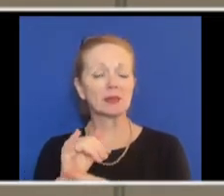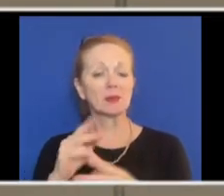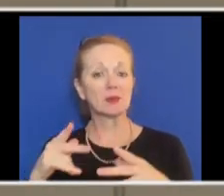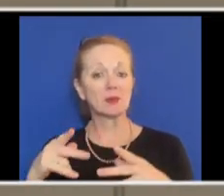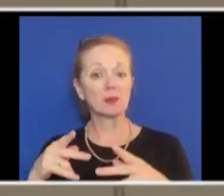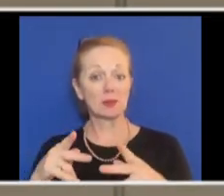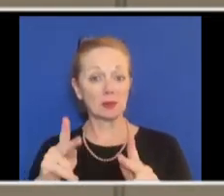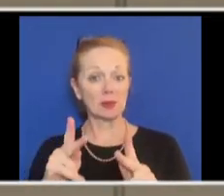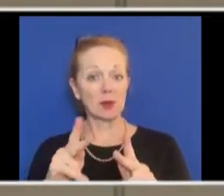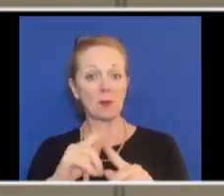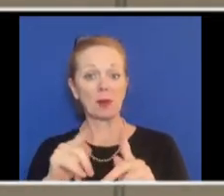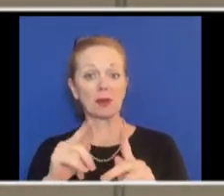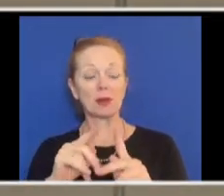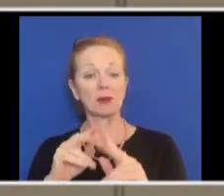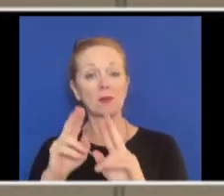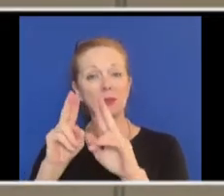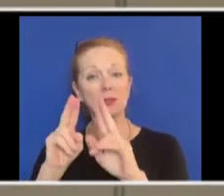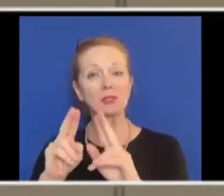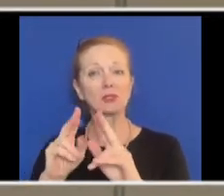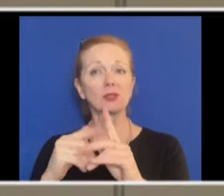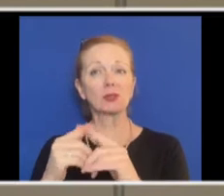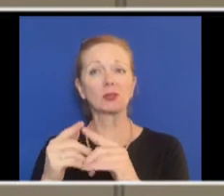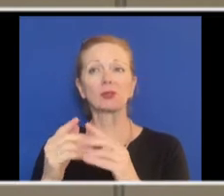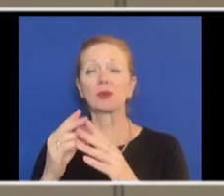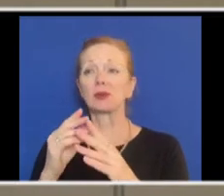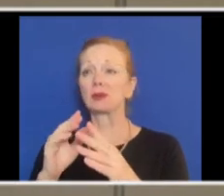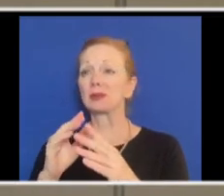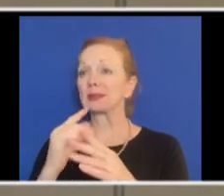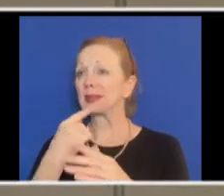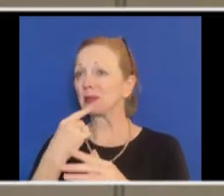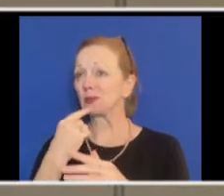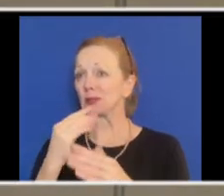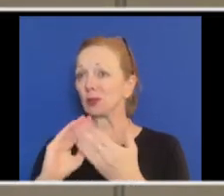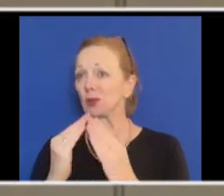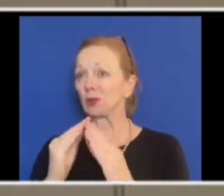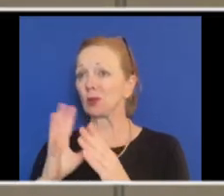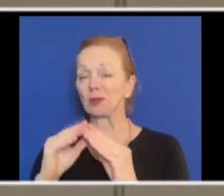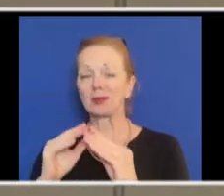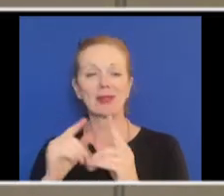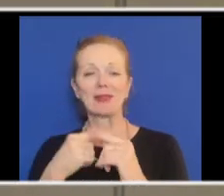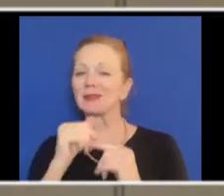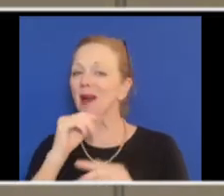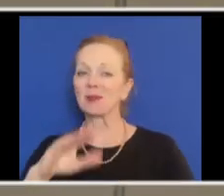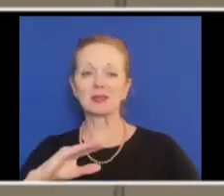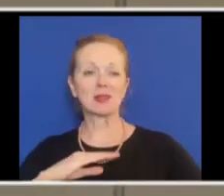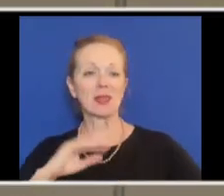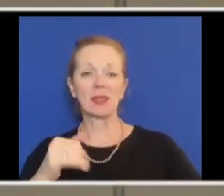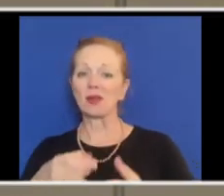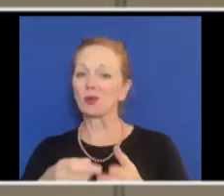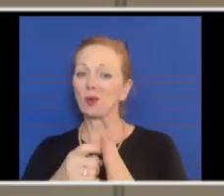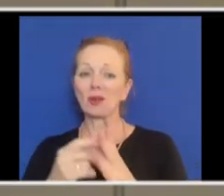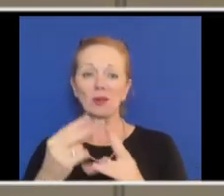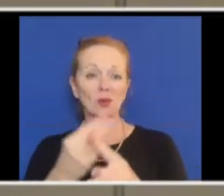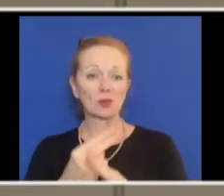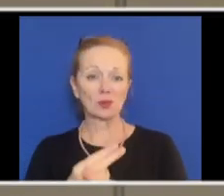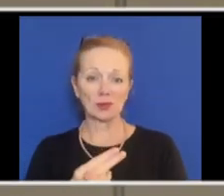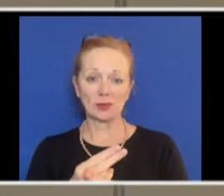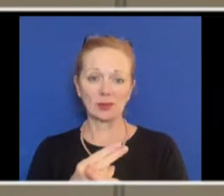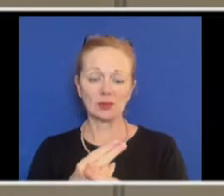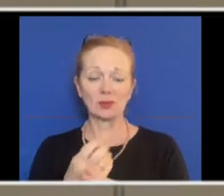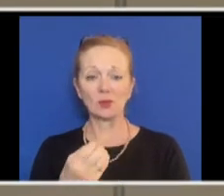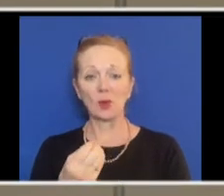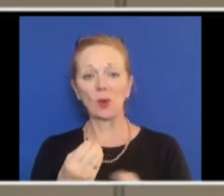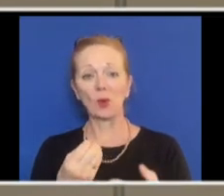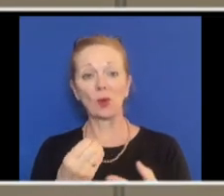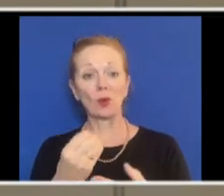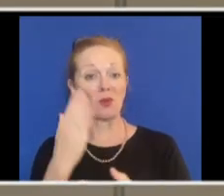a petitioner said during the public hearing that they would not be able to meet those prescribed uses so would this be